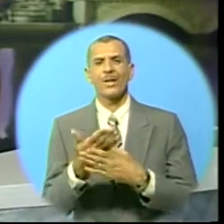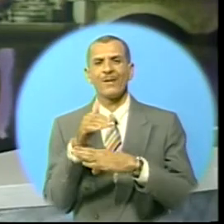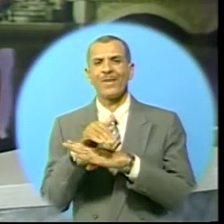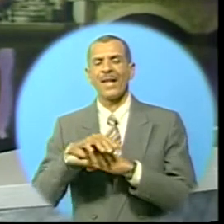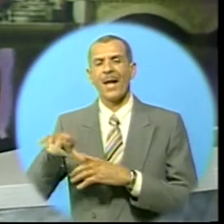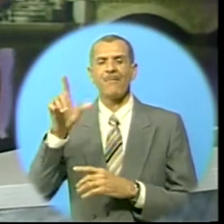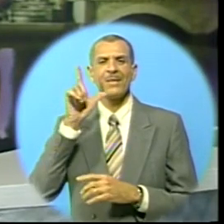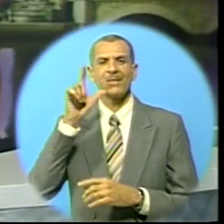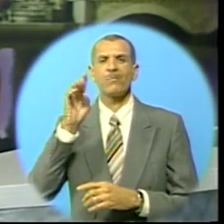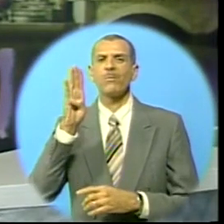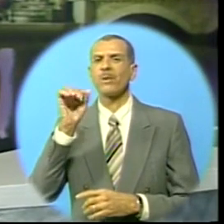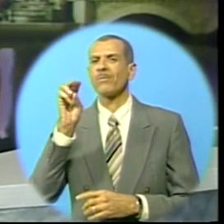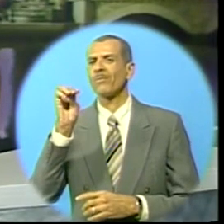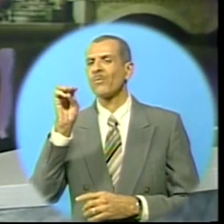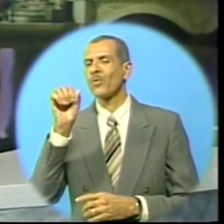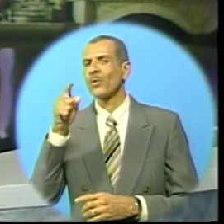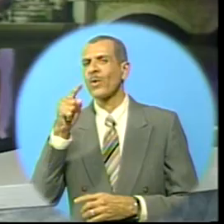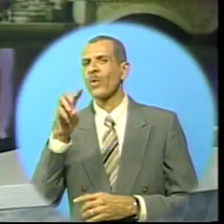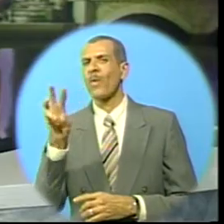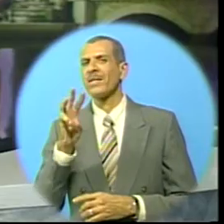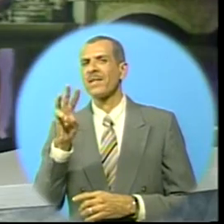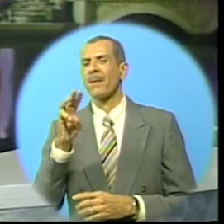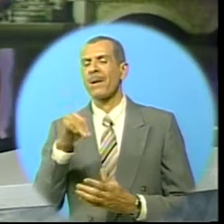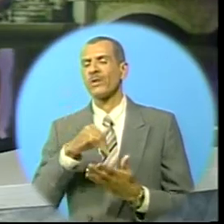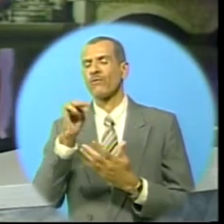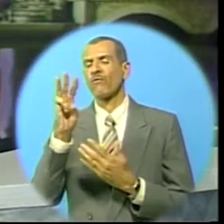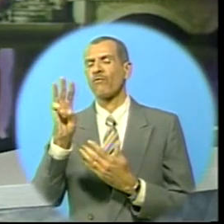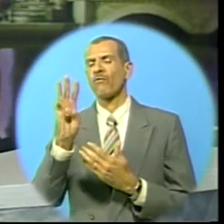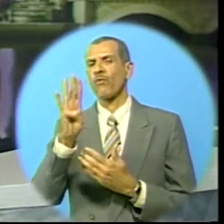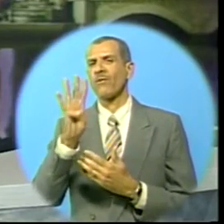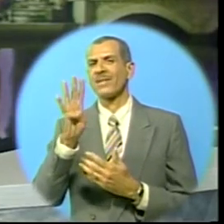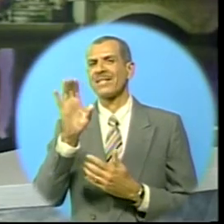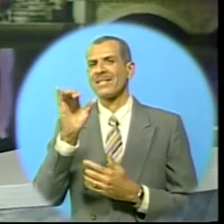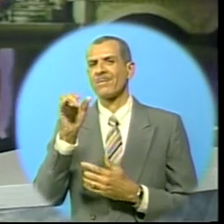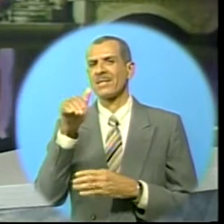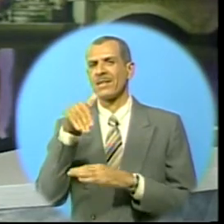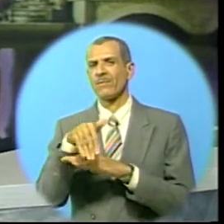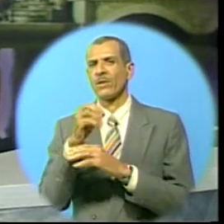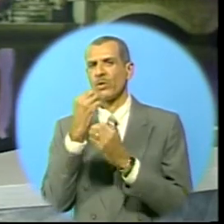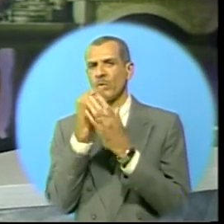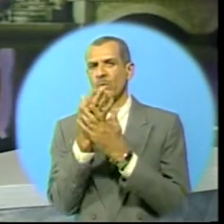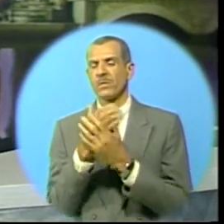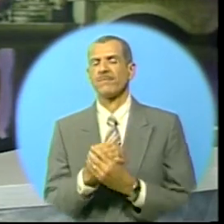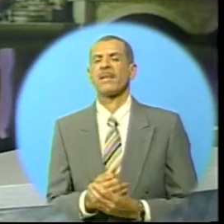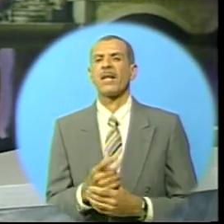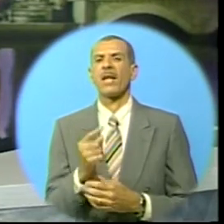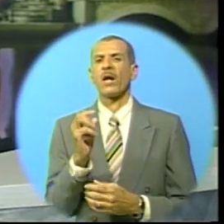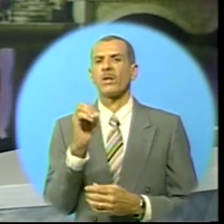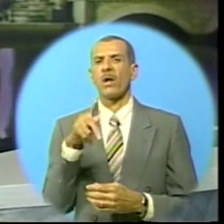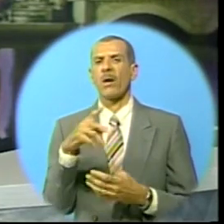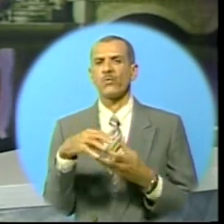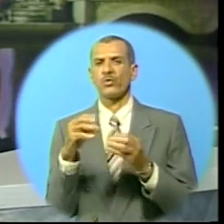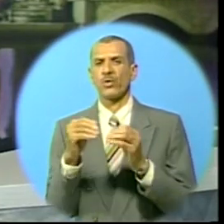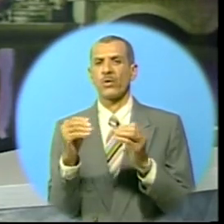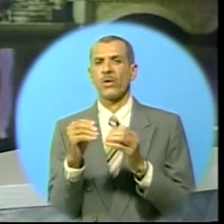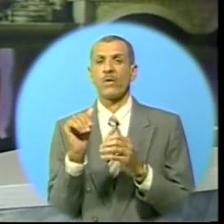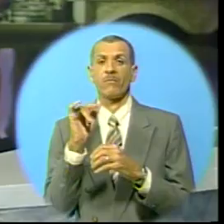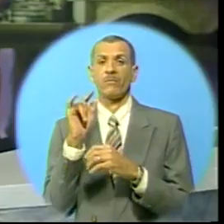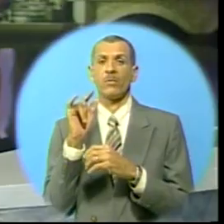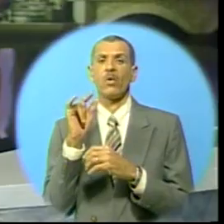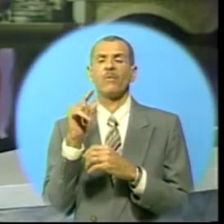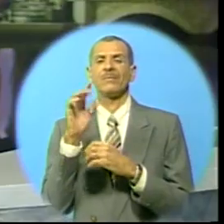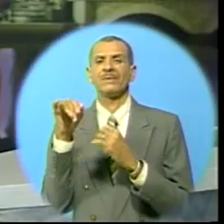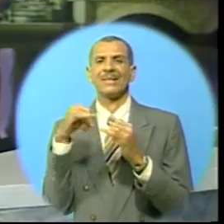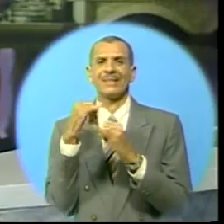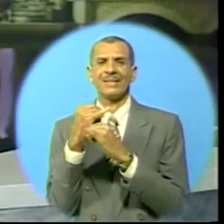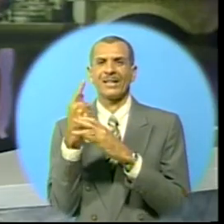Good evening, I'm Lisa Broom with the Wednesday, March 4th edition of the CBC Evening News. In our top story tonight, Foreign Affairs and